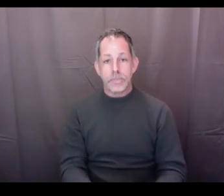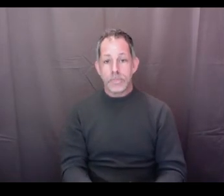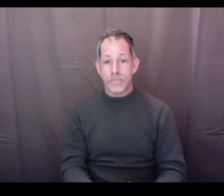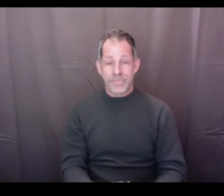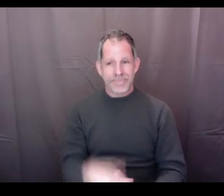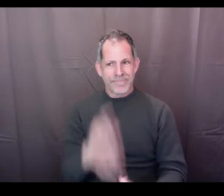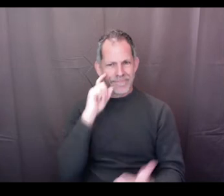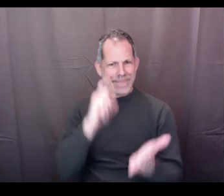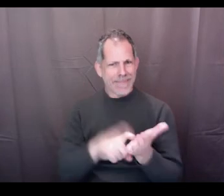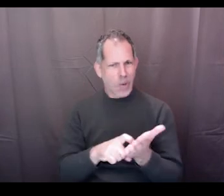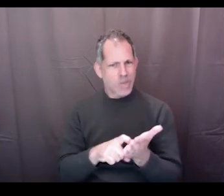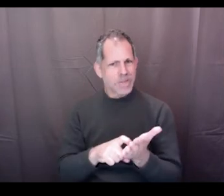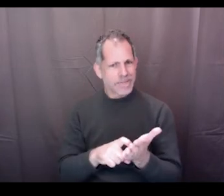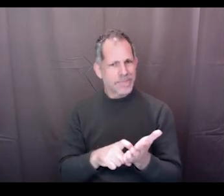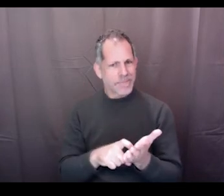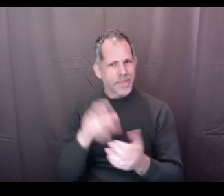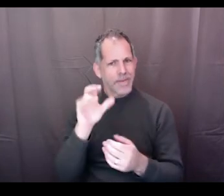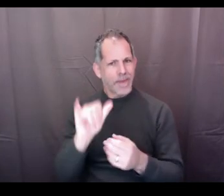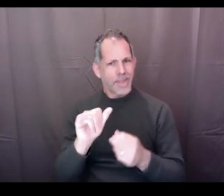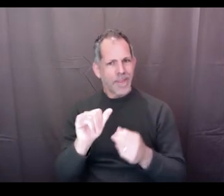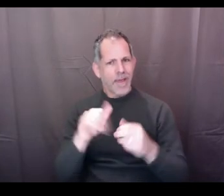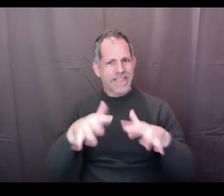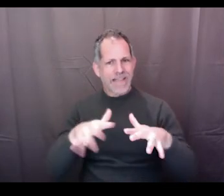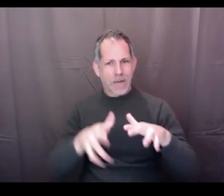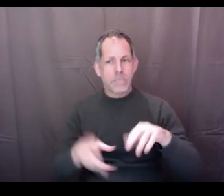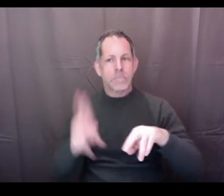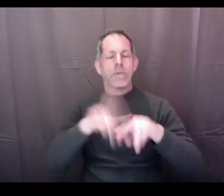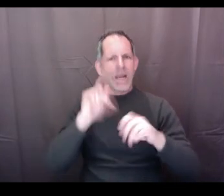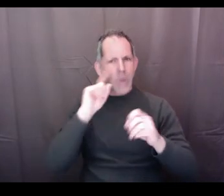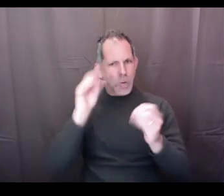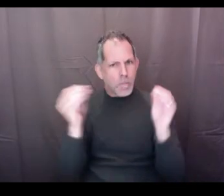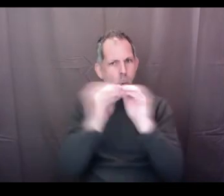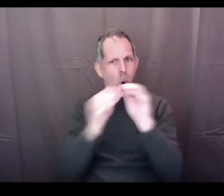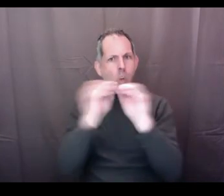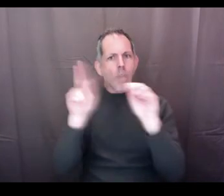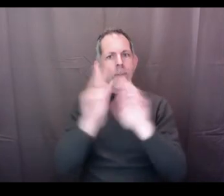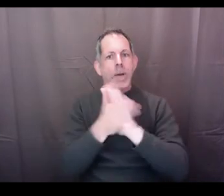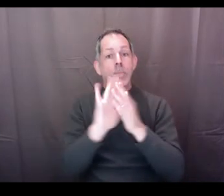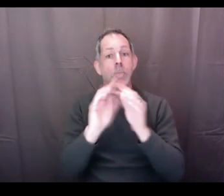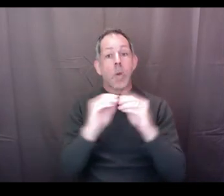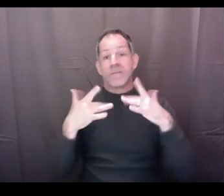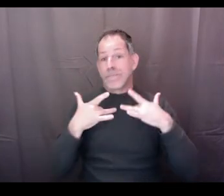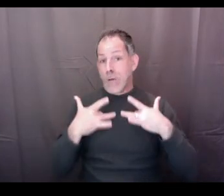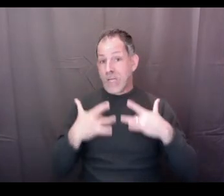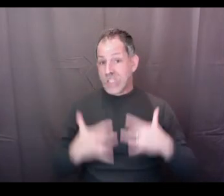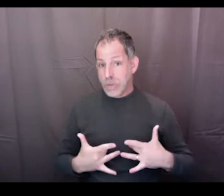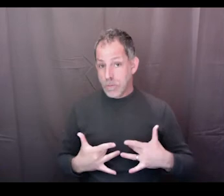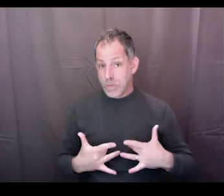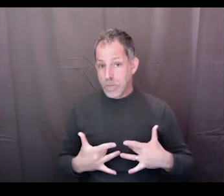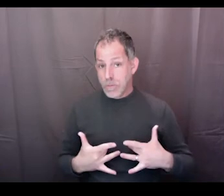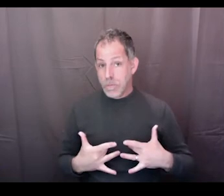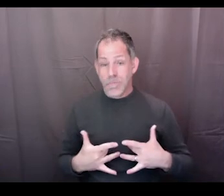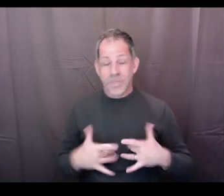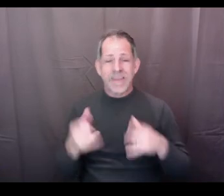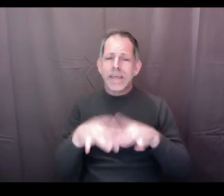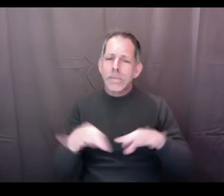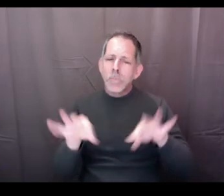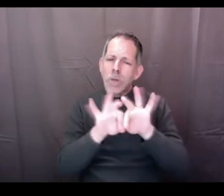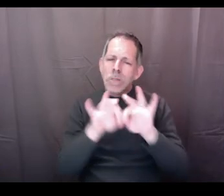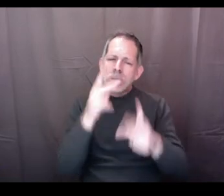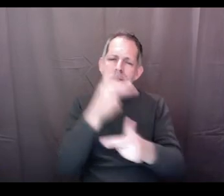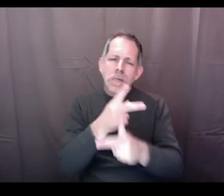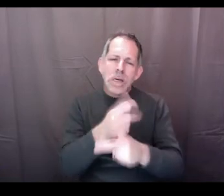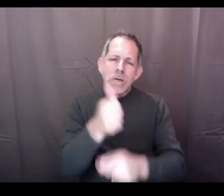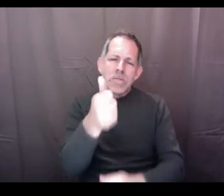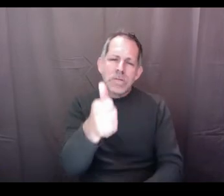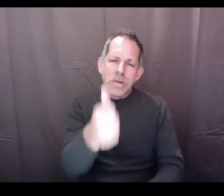as well as increased depression for individuals that are likely to get that. So it's really important that we take care